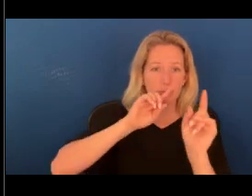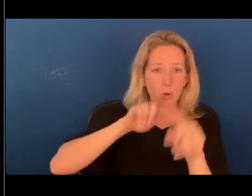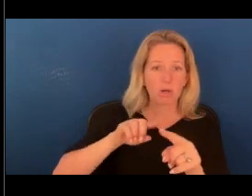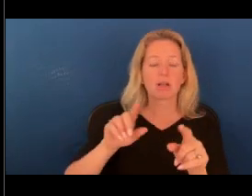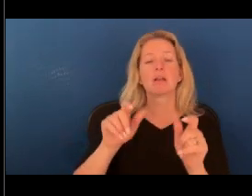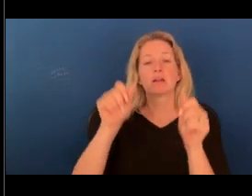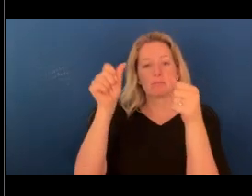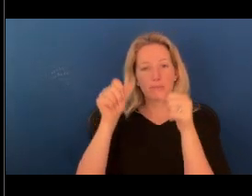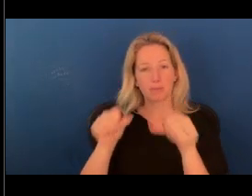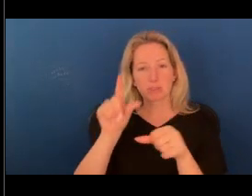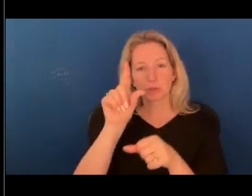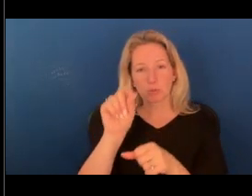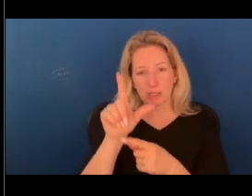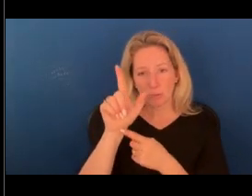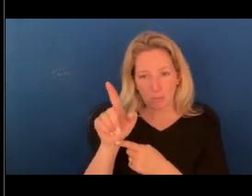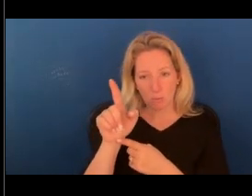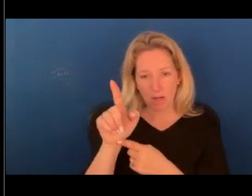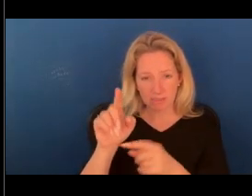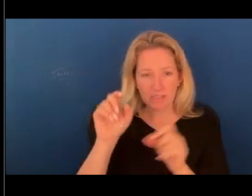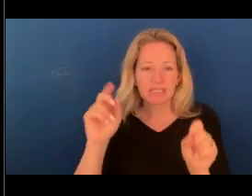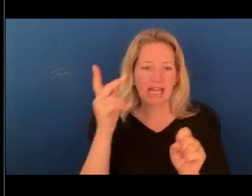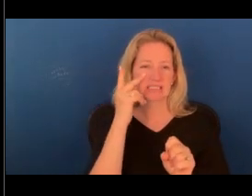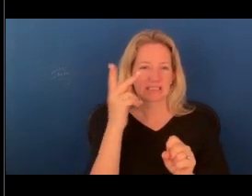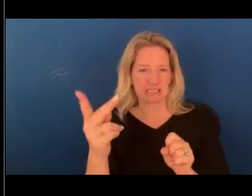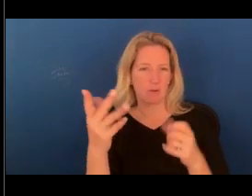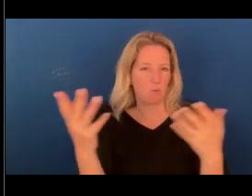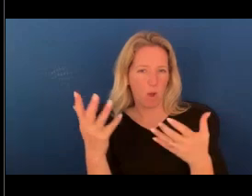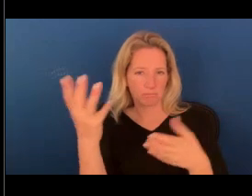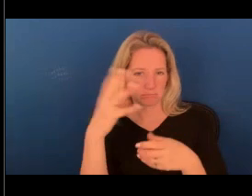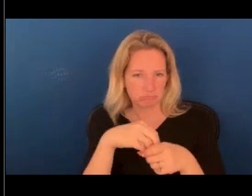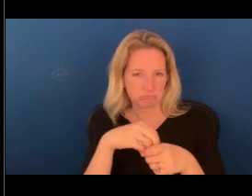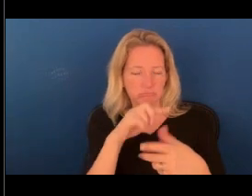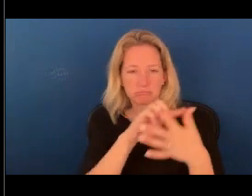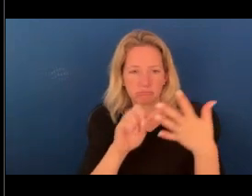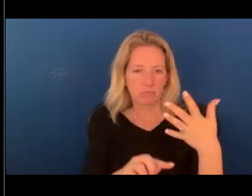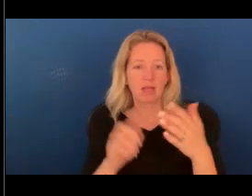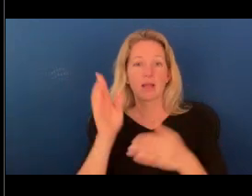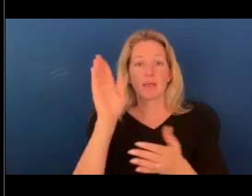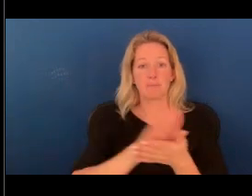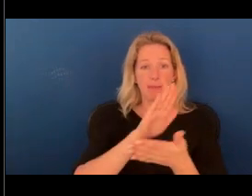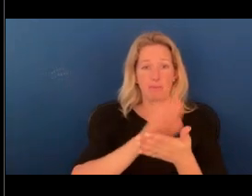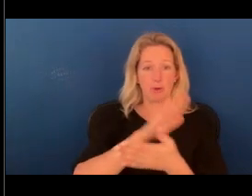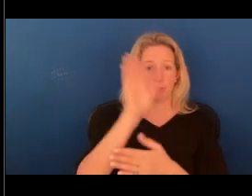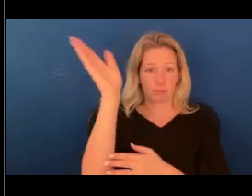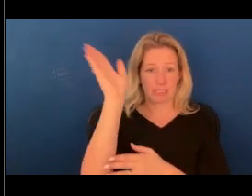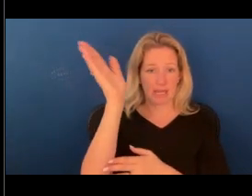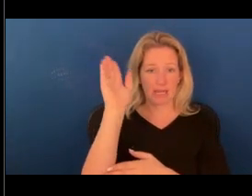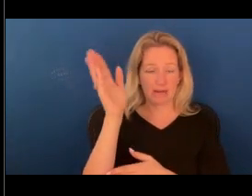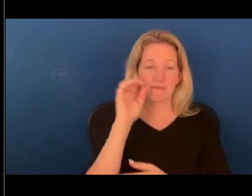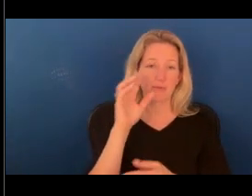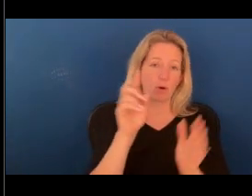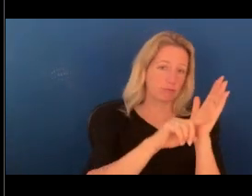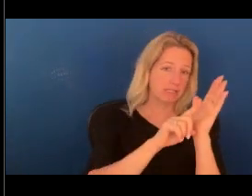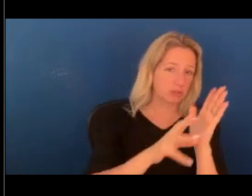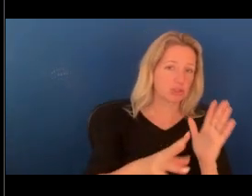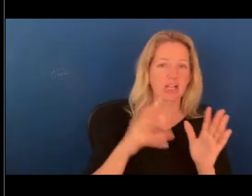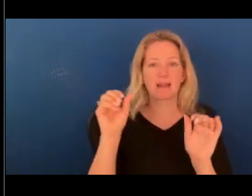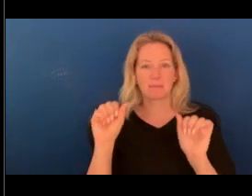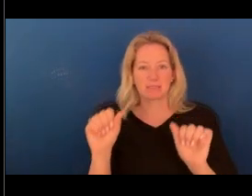2021, and you can see on screen what the content is. We have presented this paper at a number of conferences for both researchers and potential